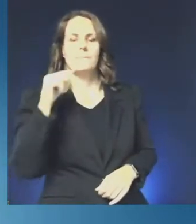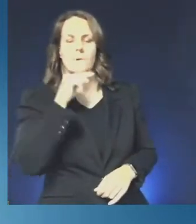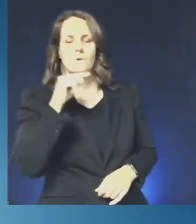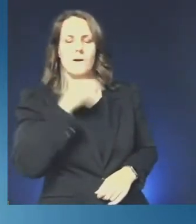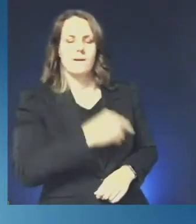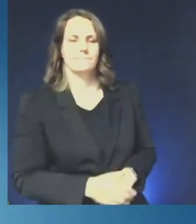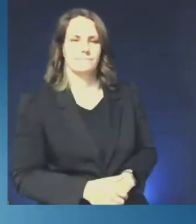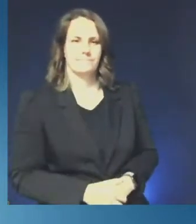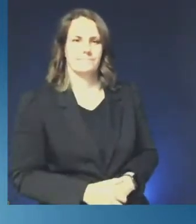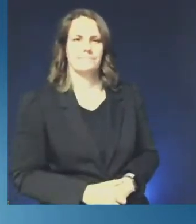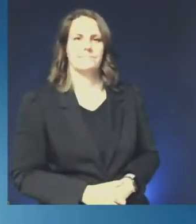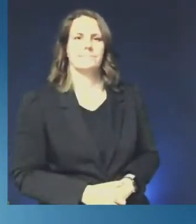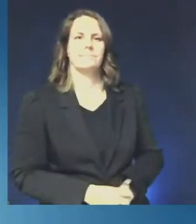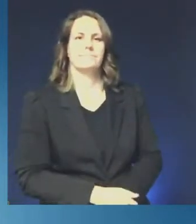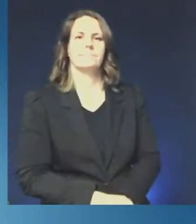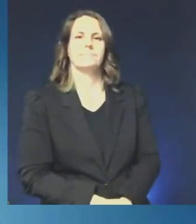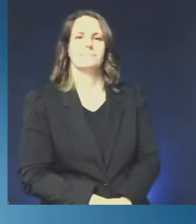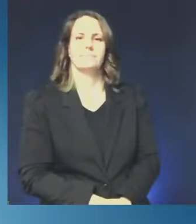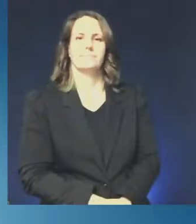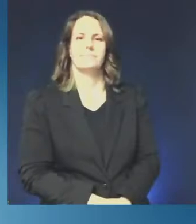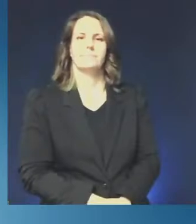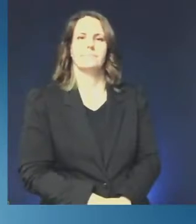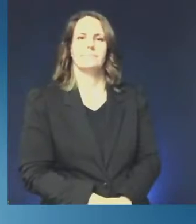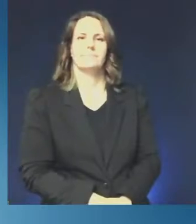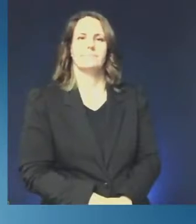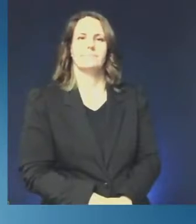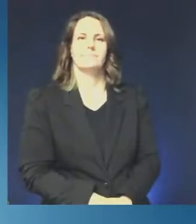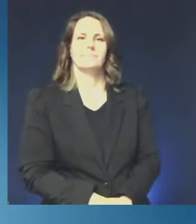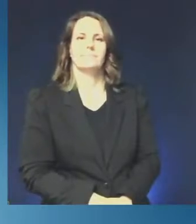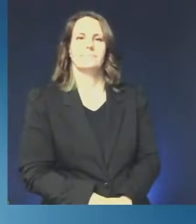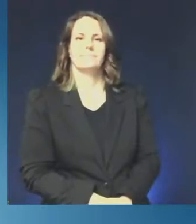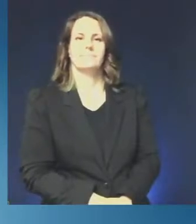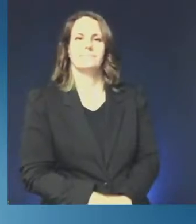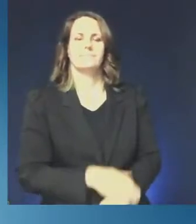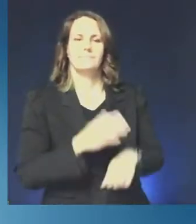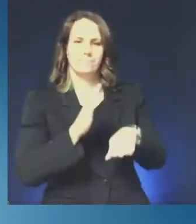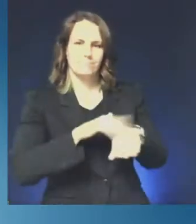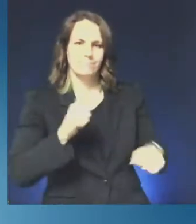And reminder, *6 to unmute your phone. Jessica Madikar.